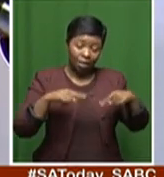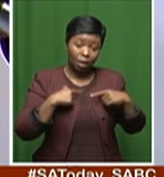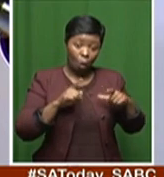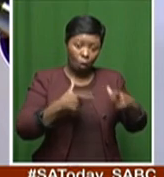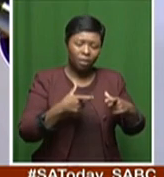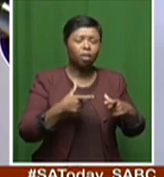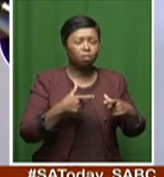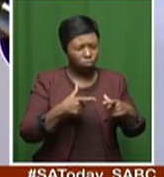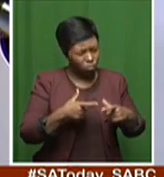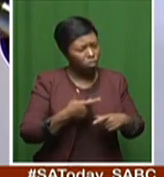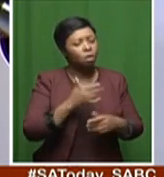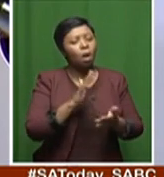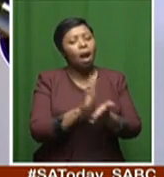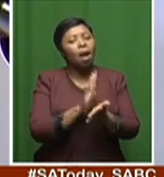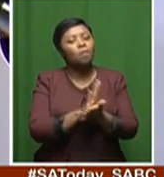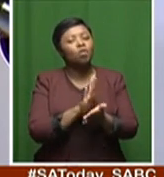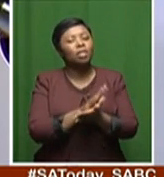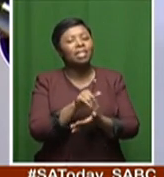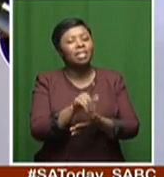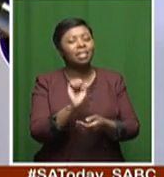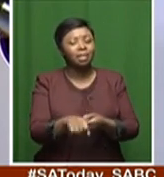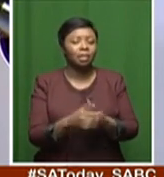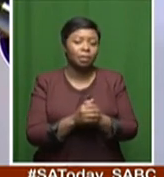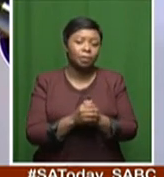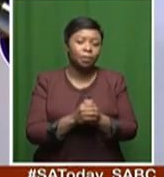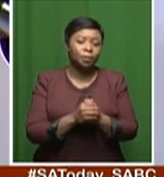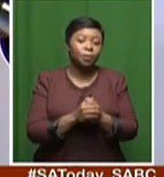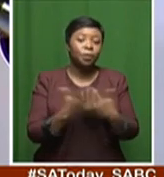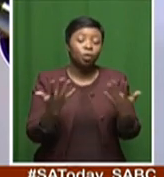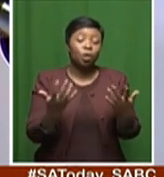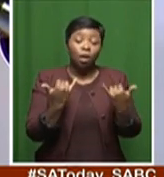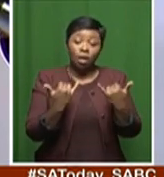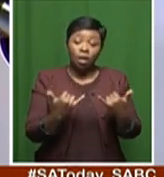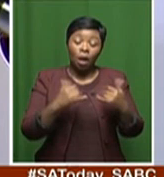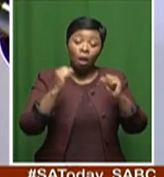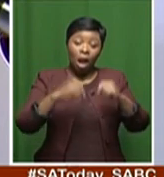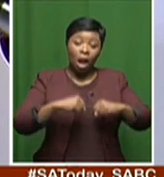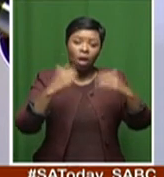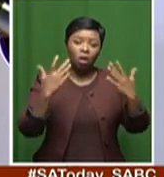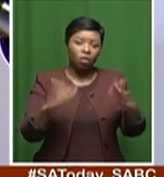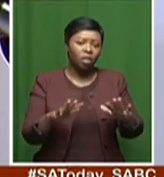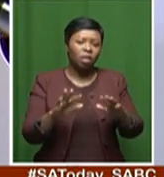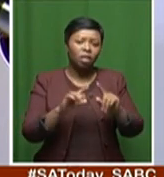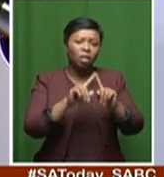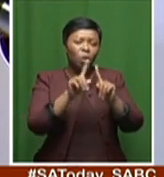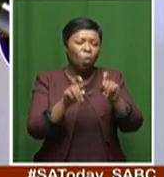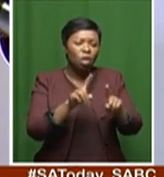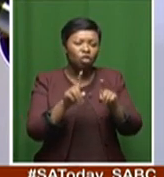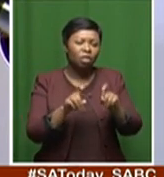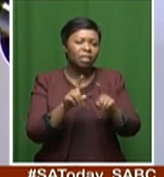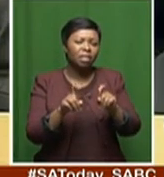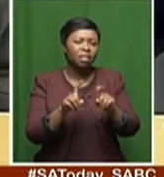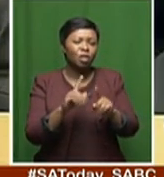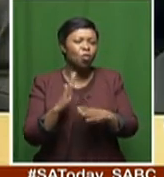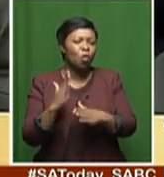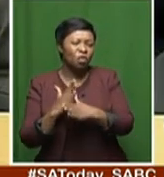that. As we have agreed, the questions have not been exhausted. They